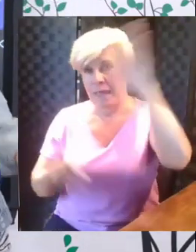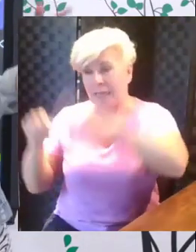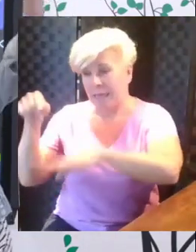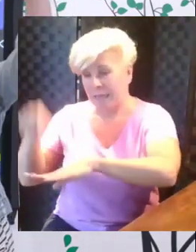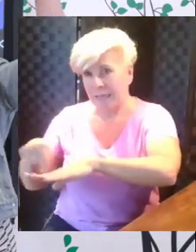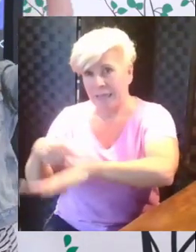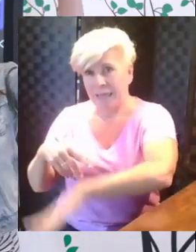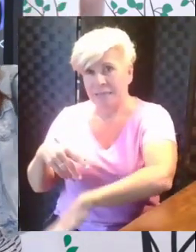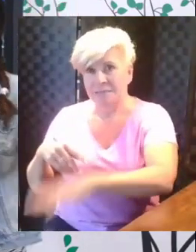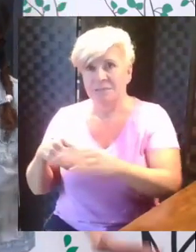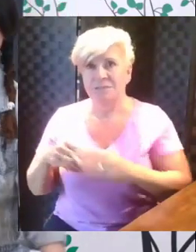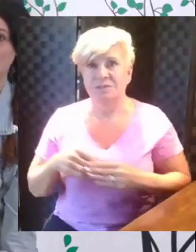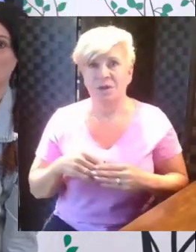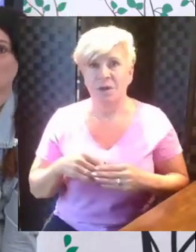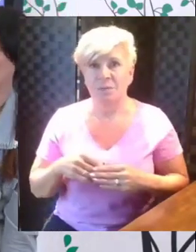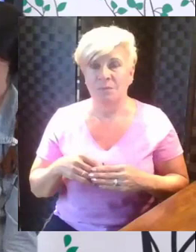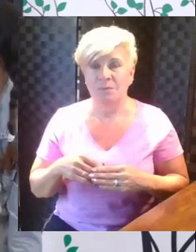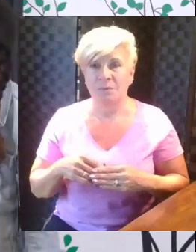toe,